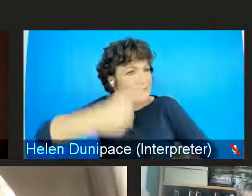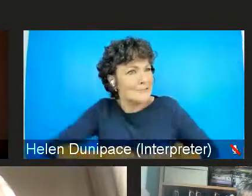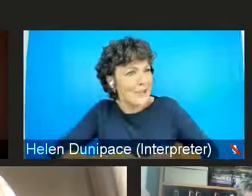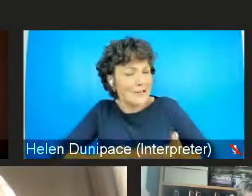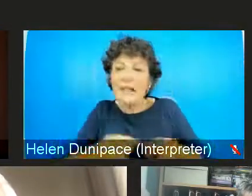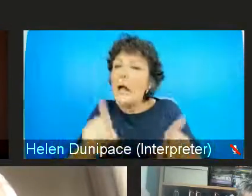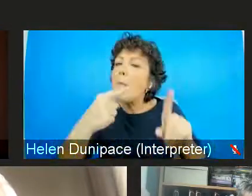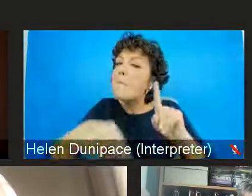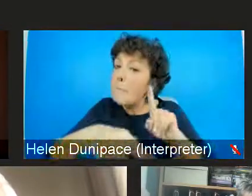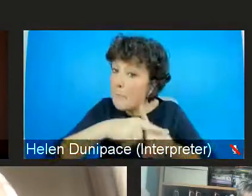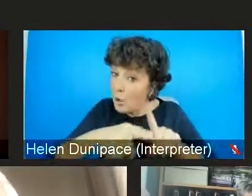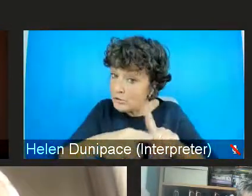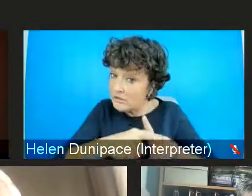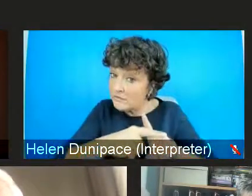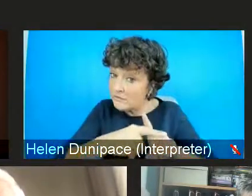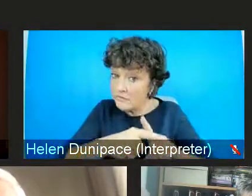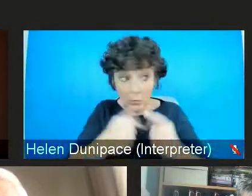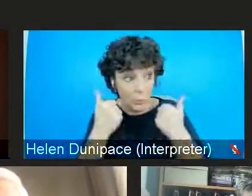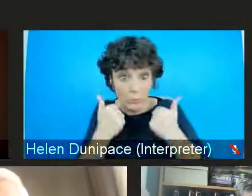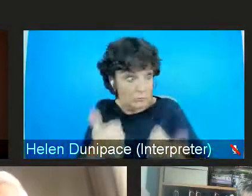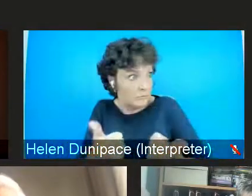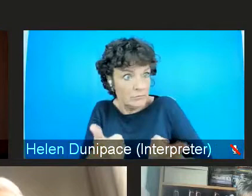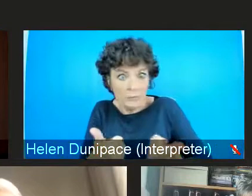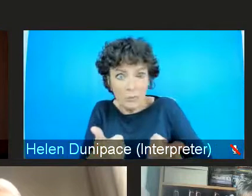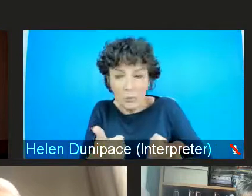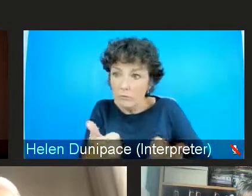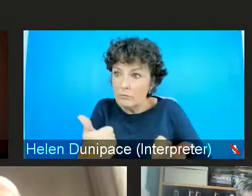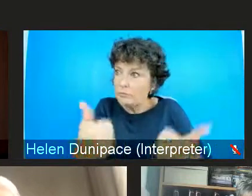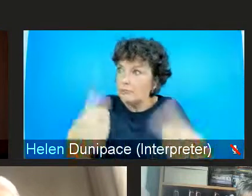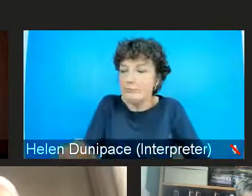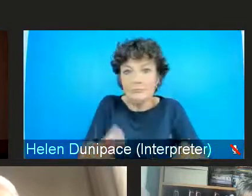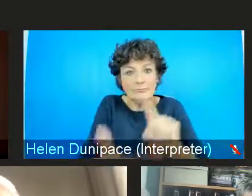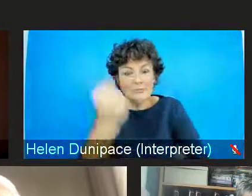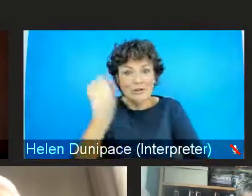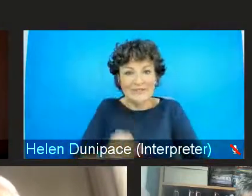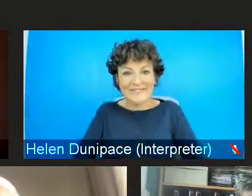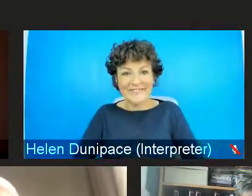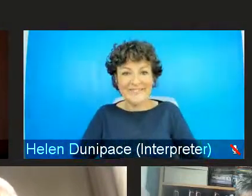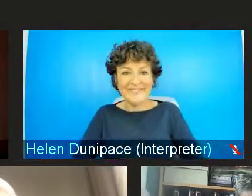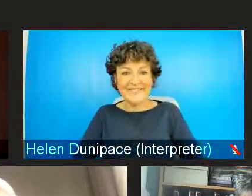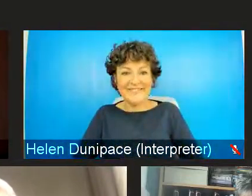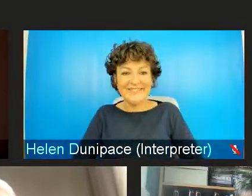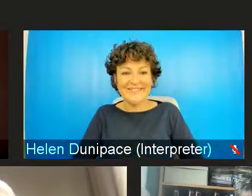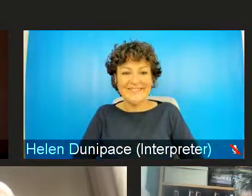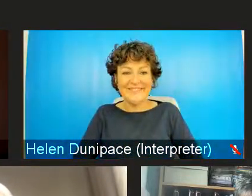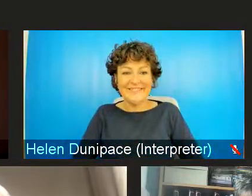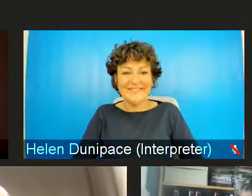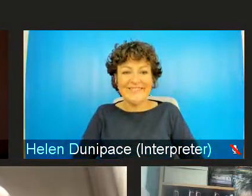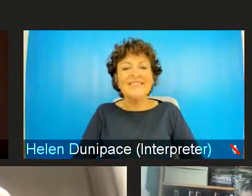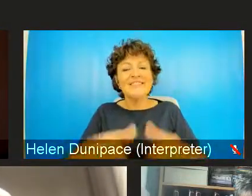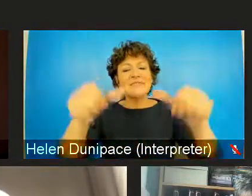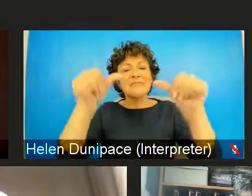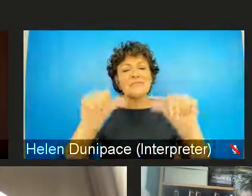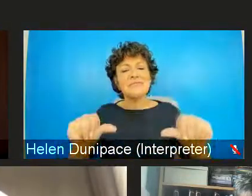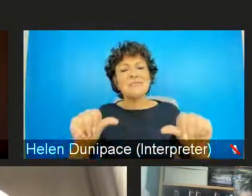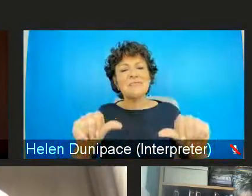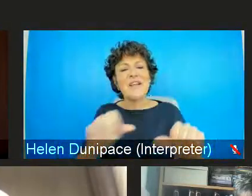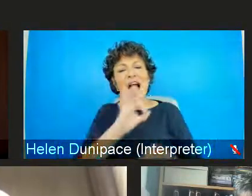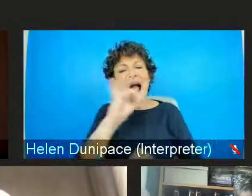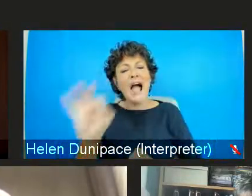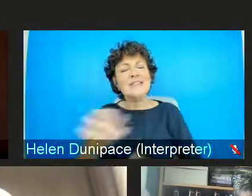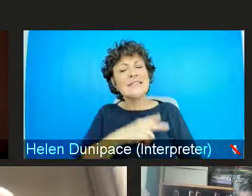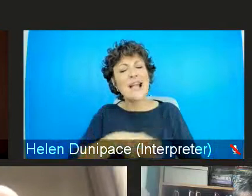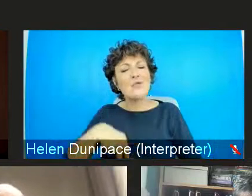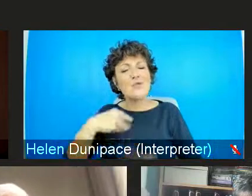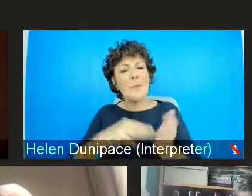positive and constructive kind of way. Thank you. I'll come to Councillor Miller next, because